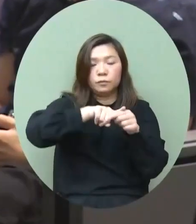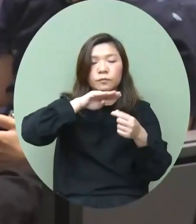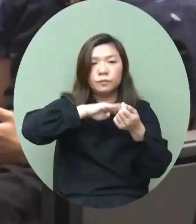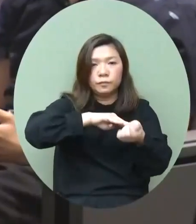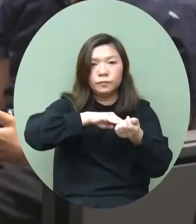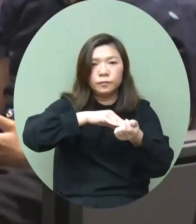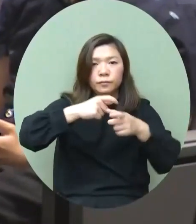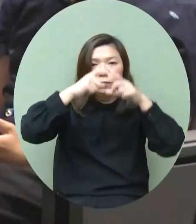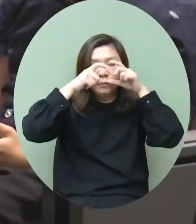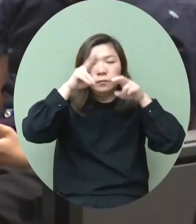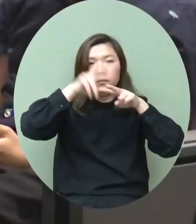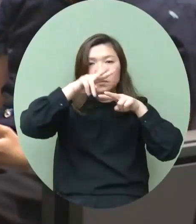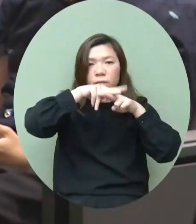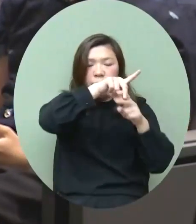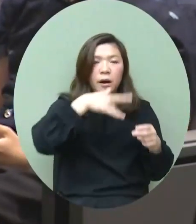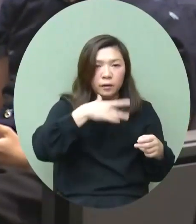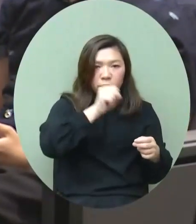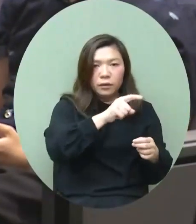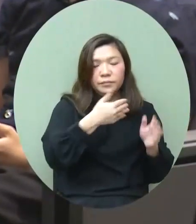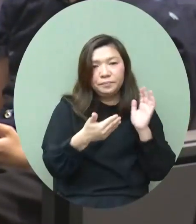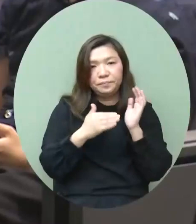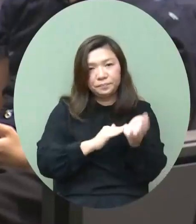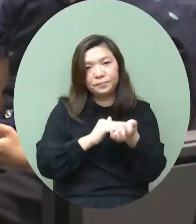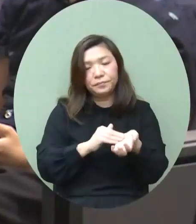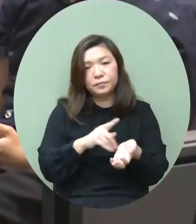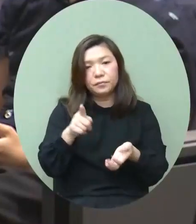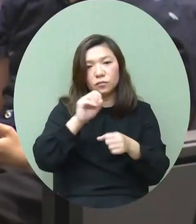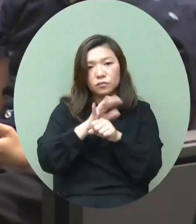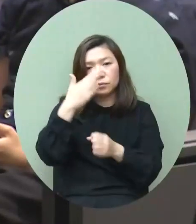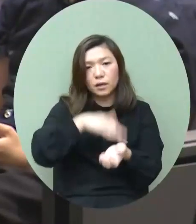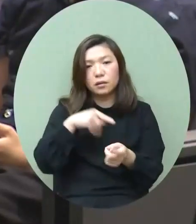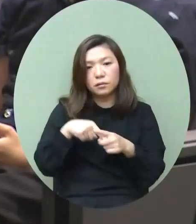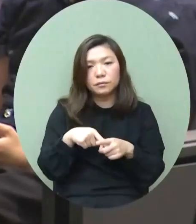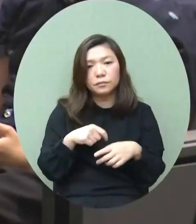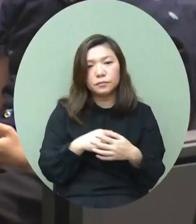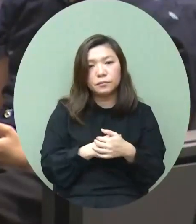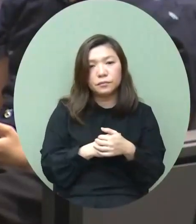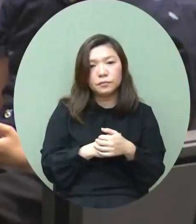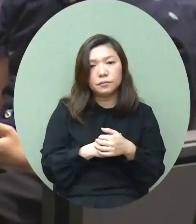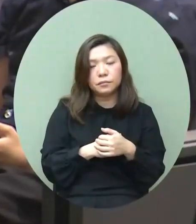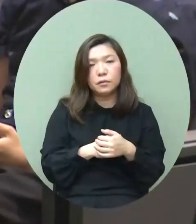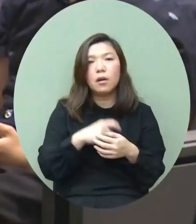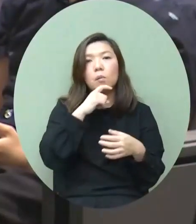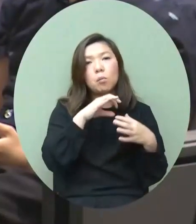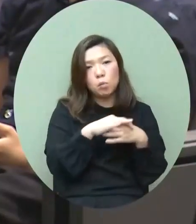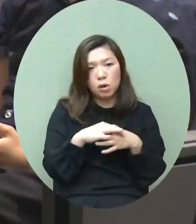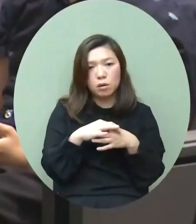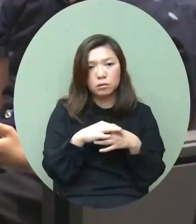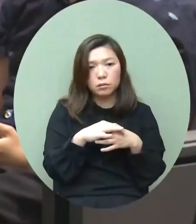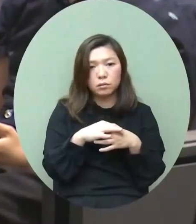Can you share which medicines you're referring to there? And in terms of sending out TCM to particularly